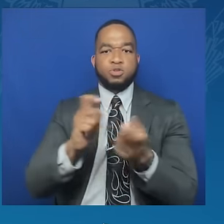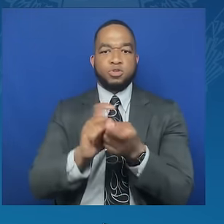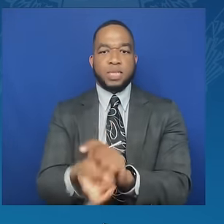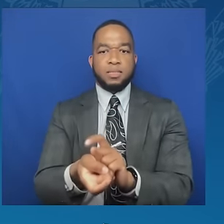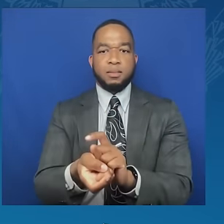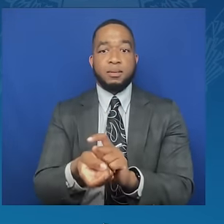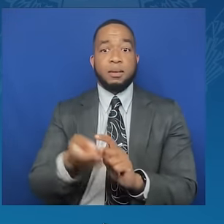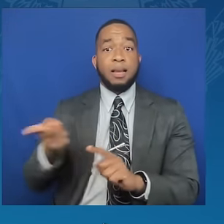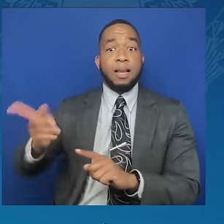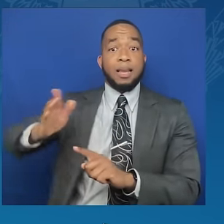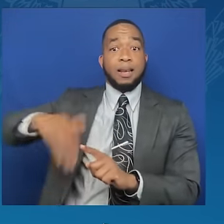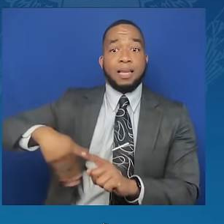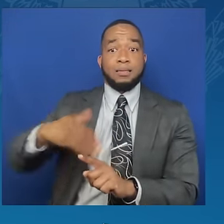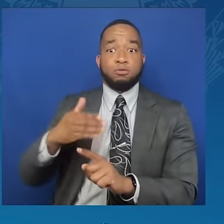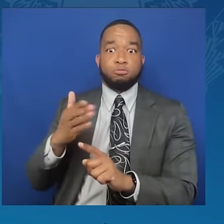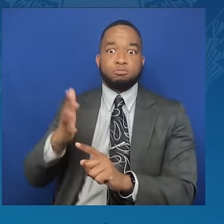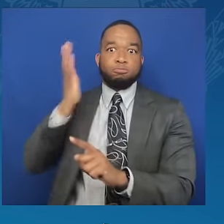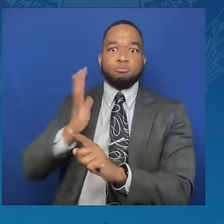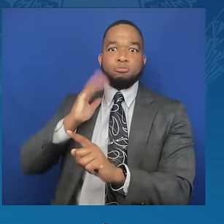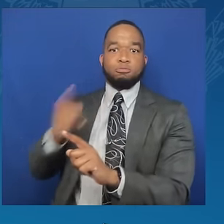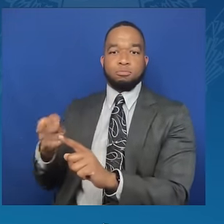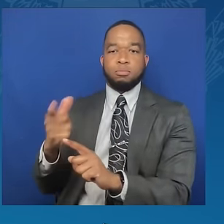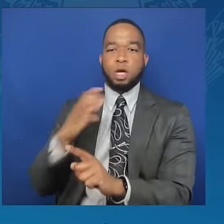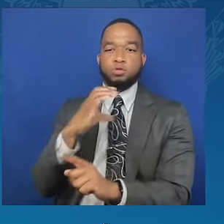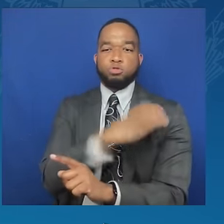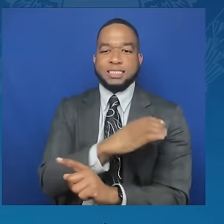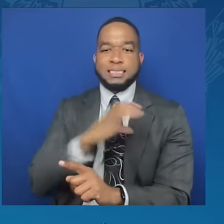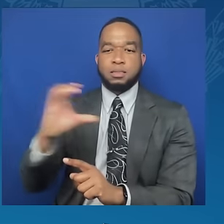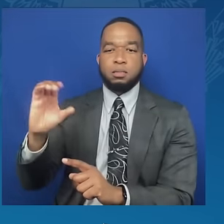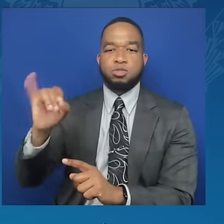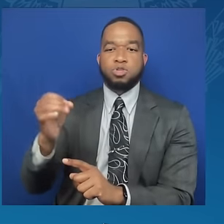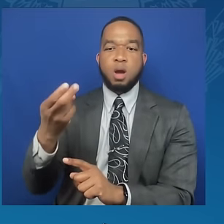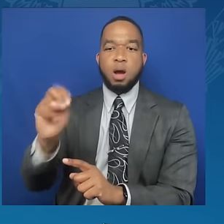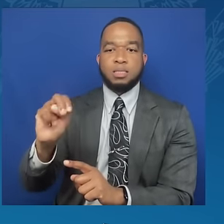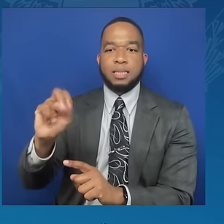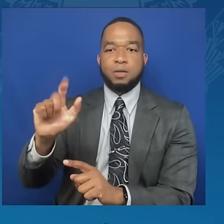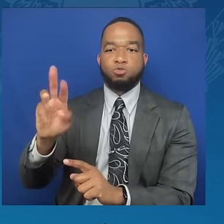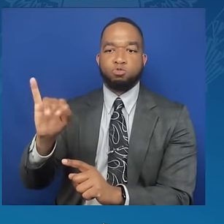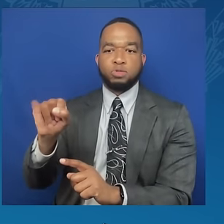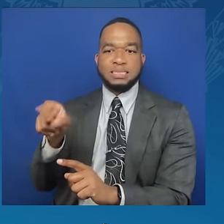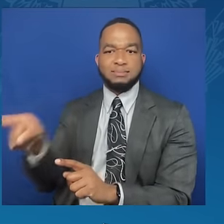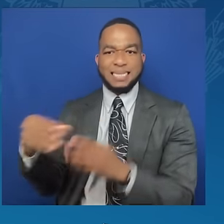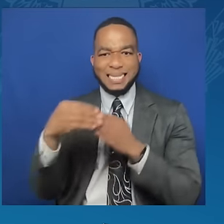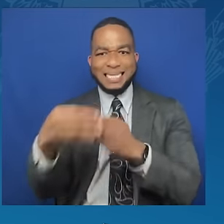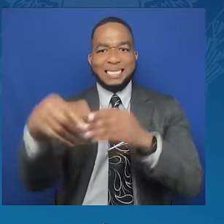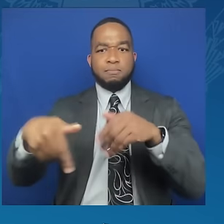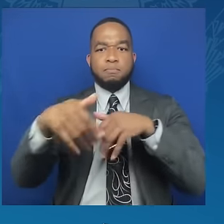trouble, he would often say, try to be a pilot light and not a